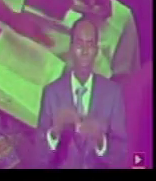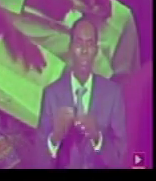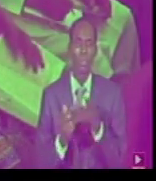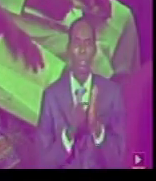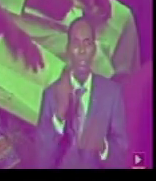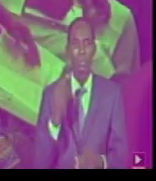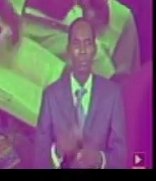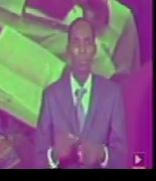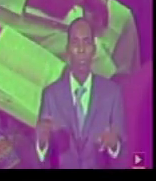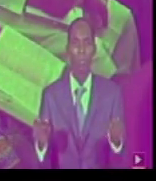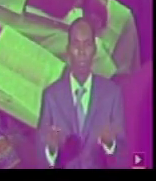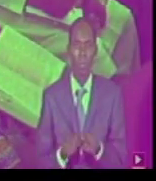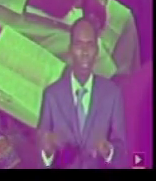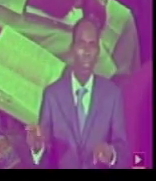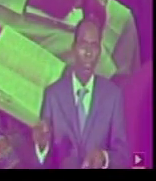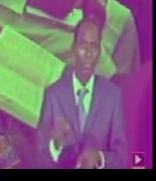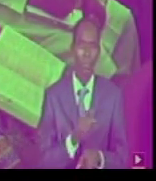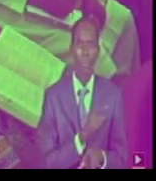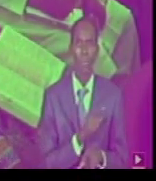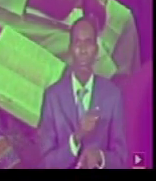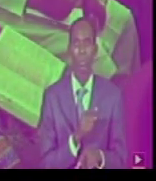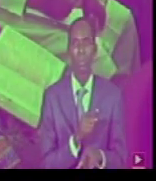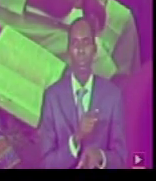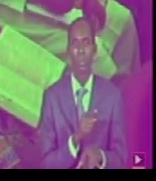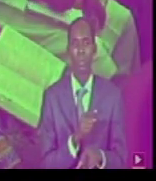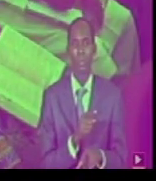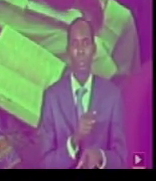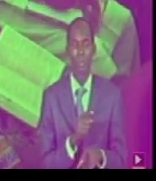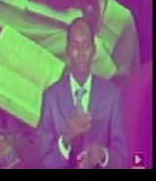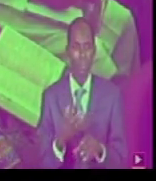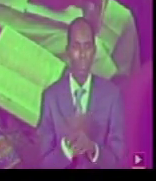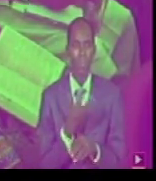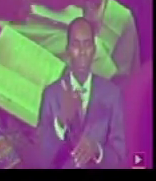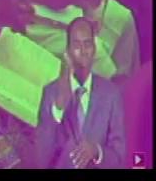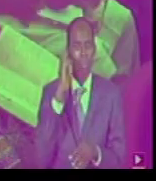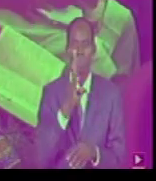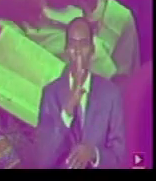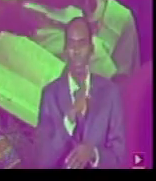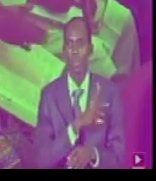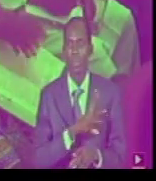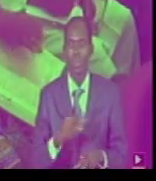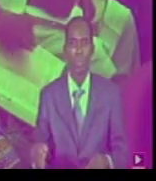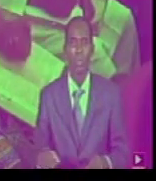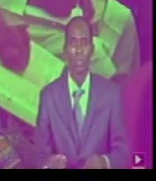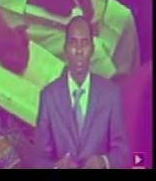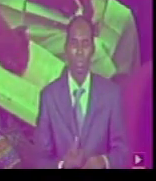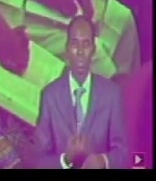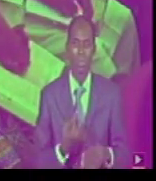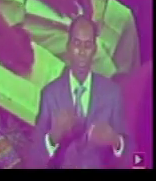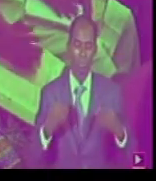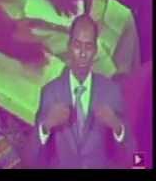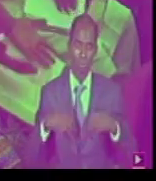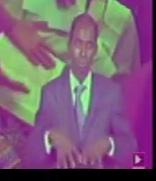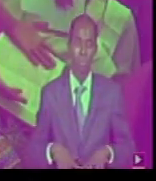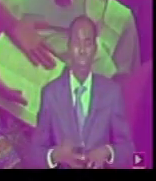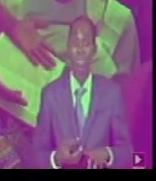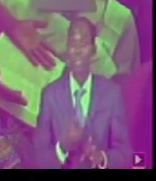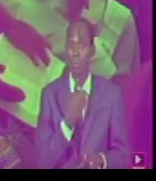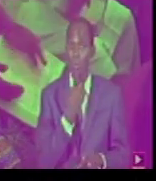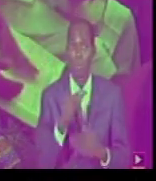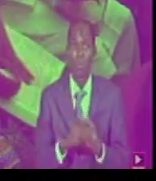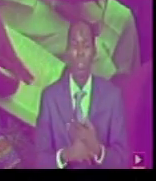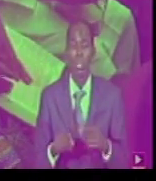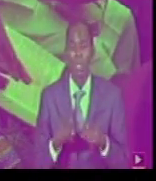As you pray, there'll be no disappointment. As you seek the Lord, you will find the